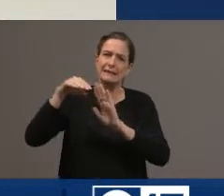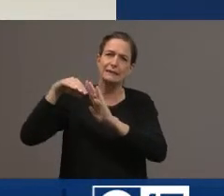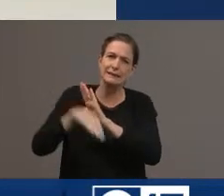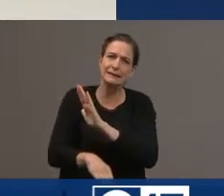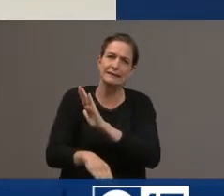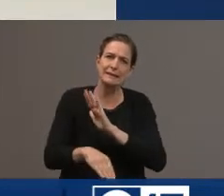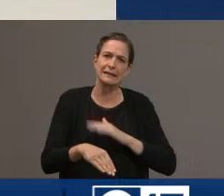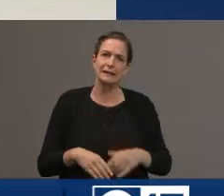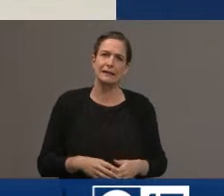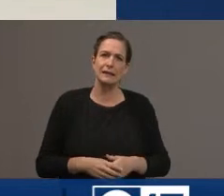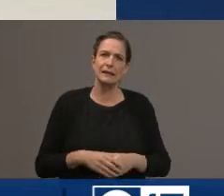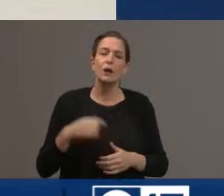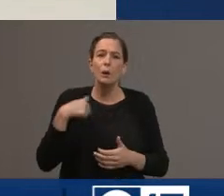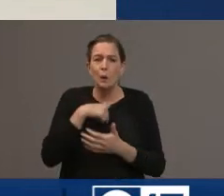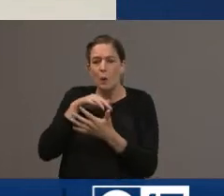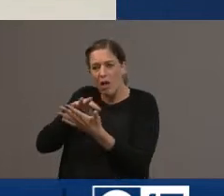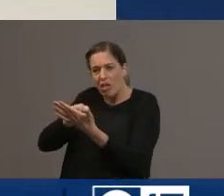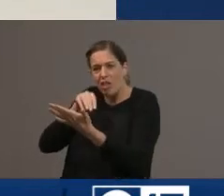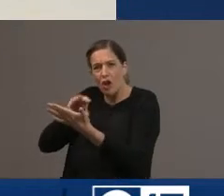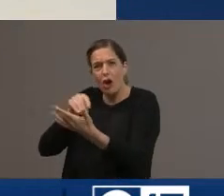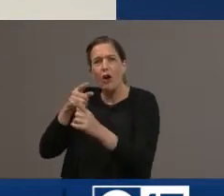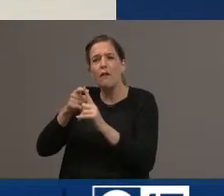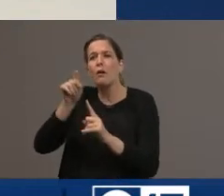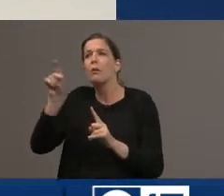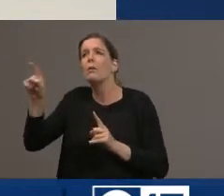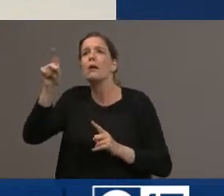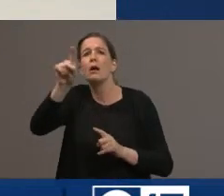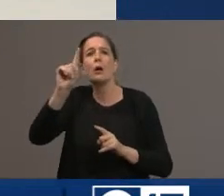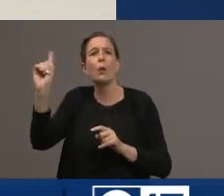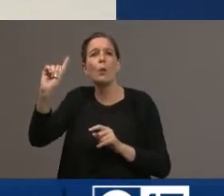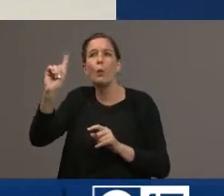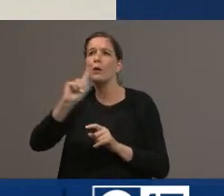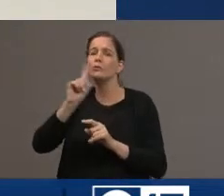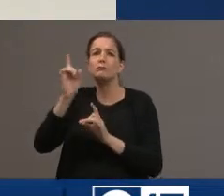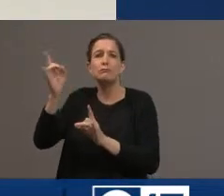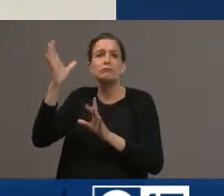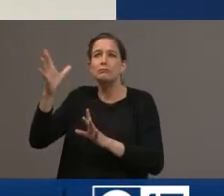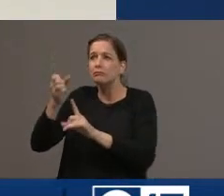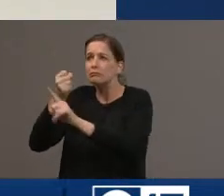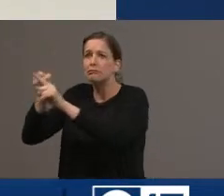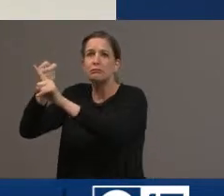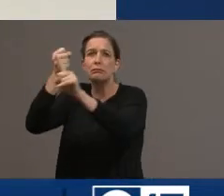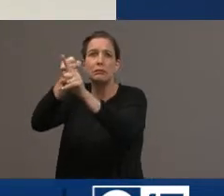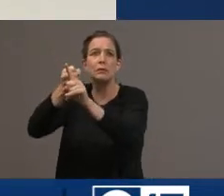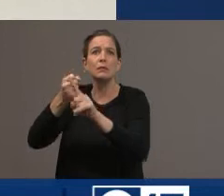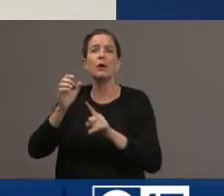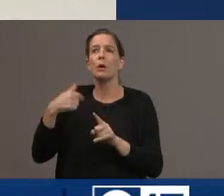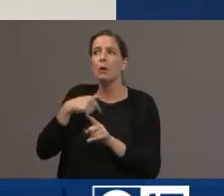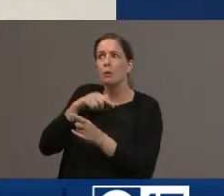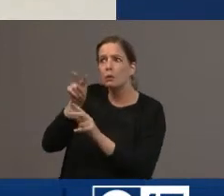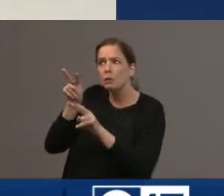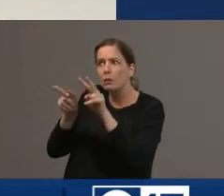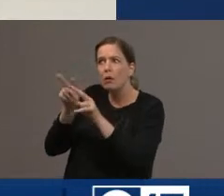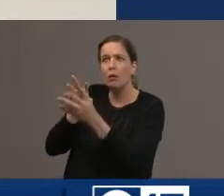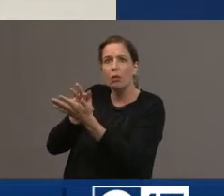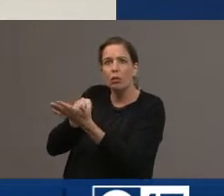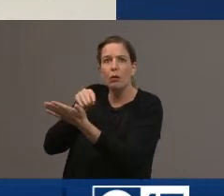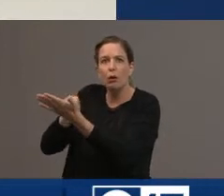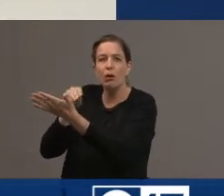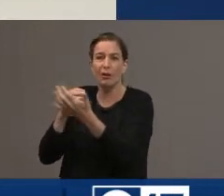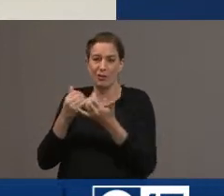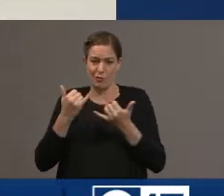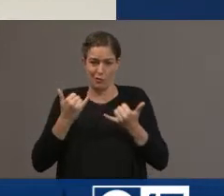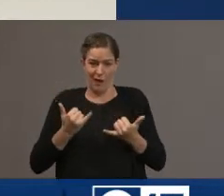harder than we've been hit, but we are getting hit hard right now. We've learned from both